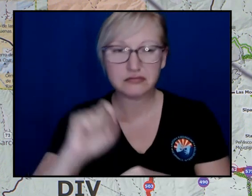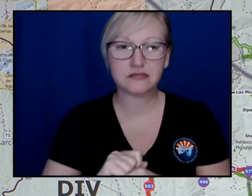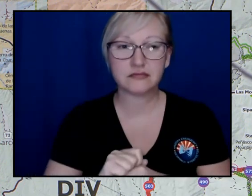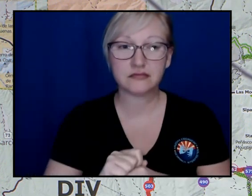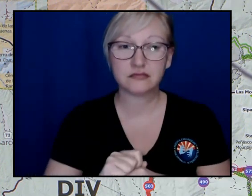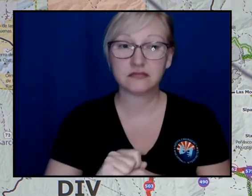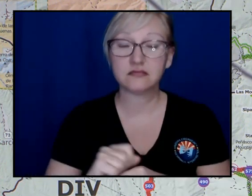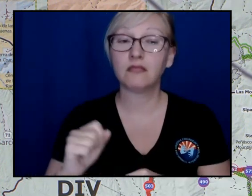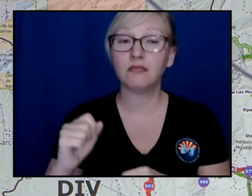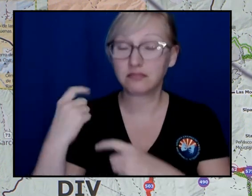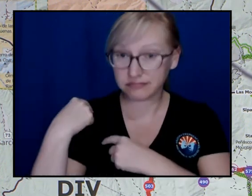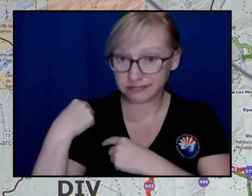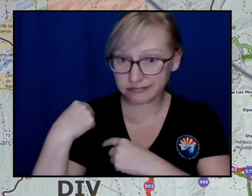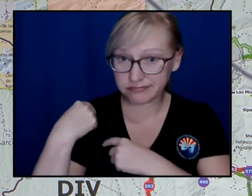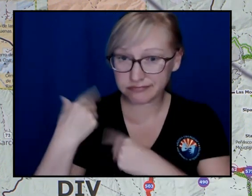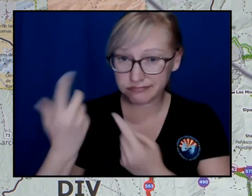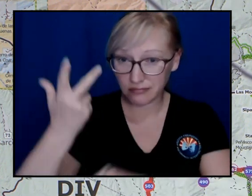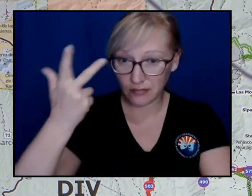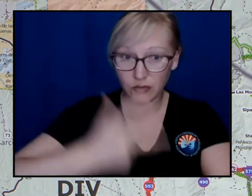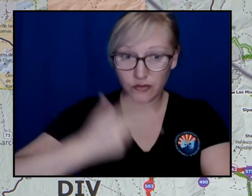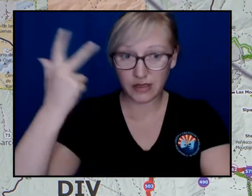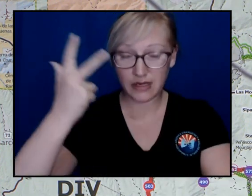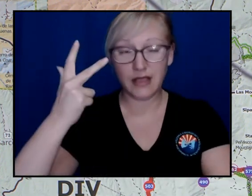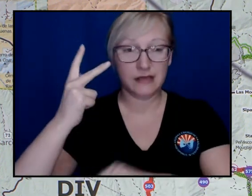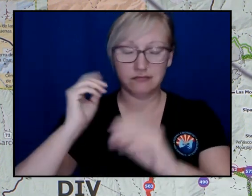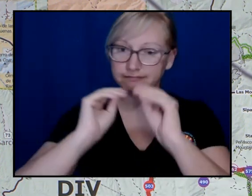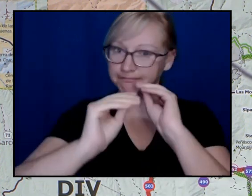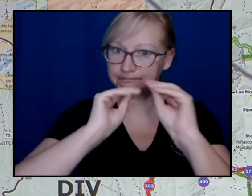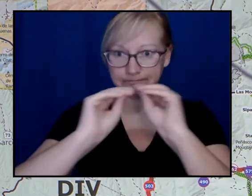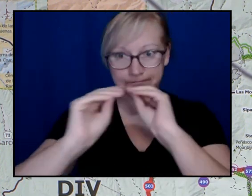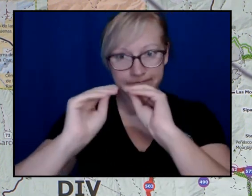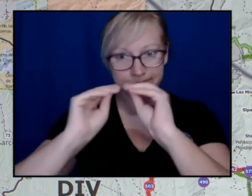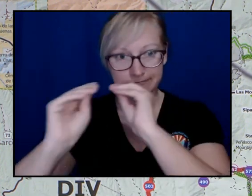work northeast of Chacon.